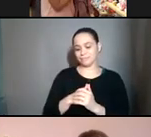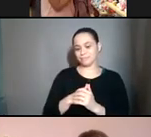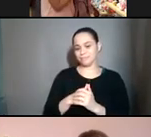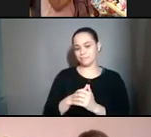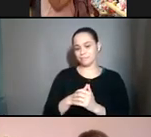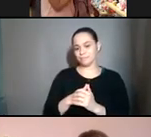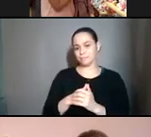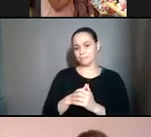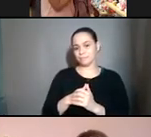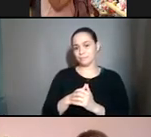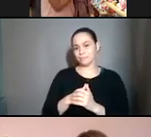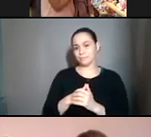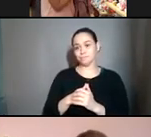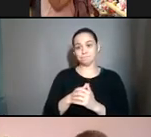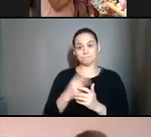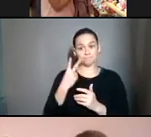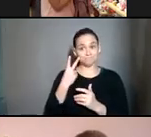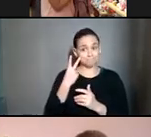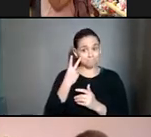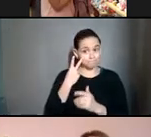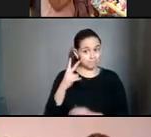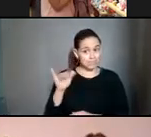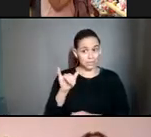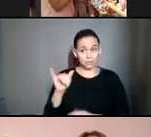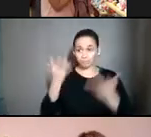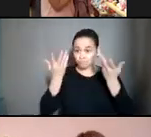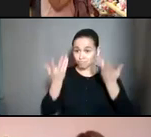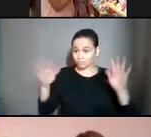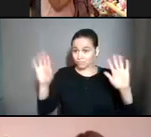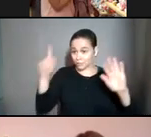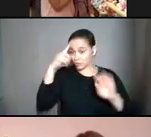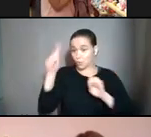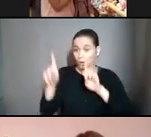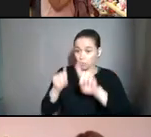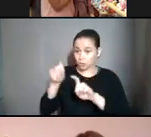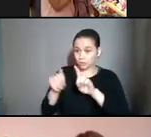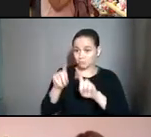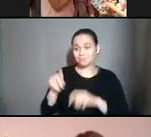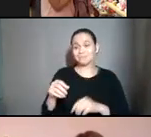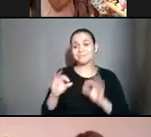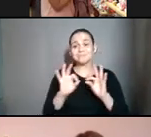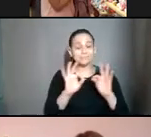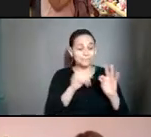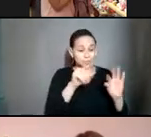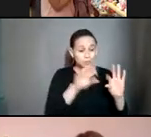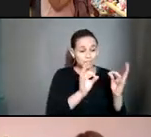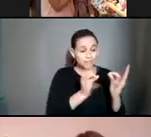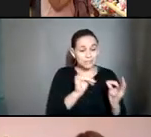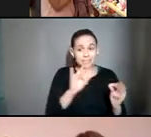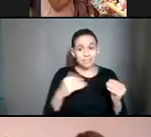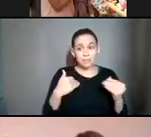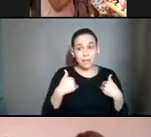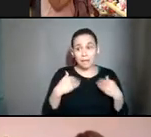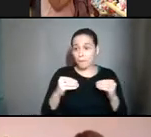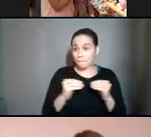It looks like that is all of the questions we have for now. Families, if you have a last minute question you'd like